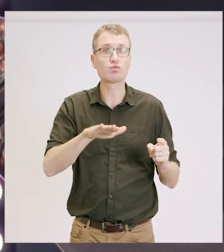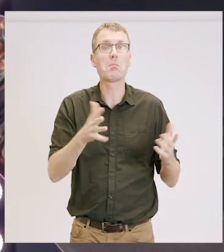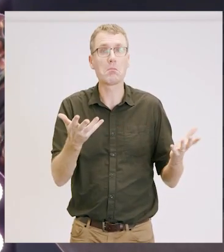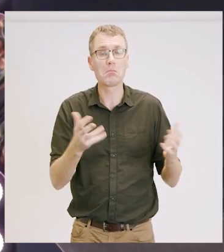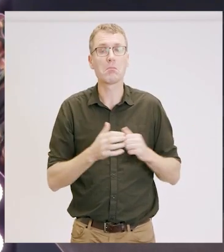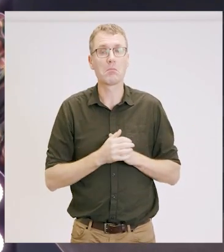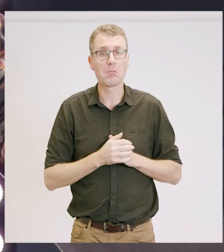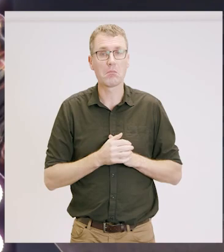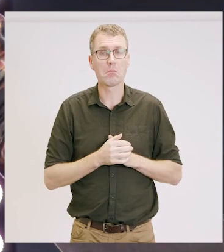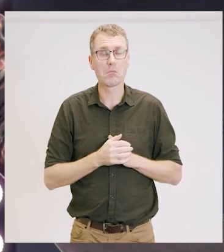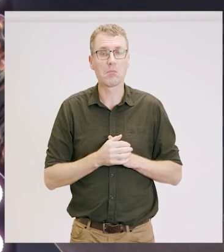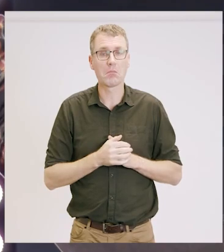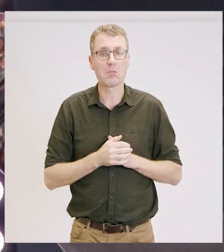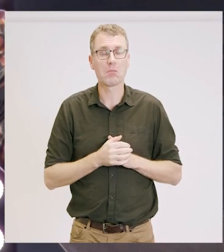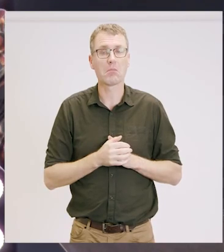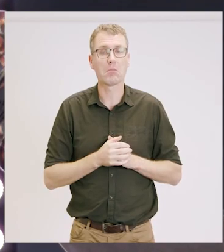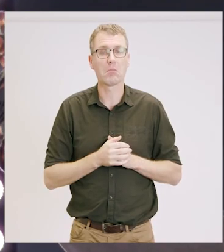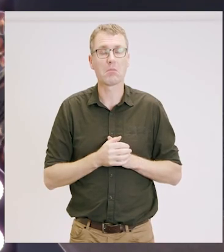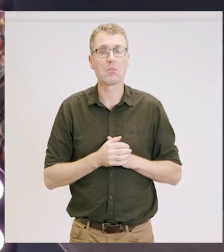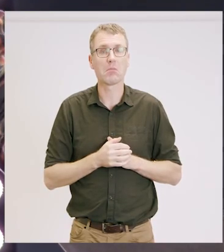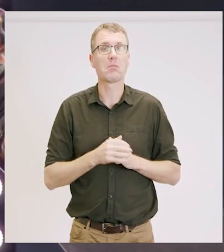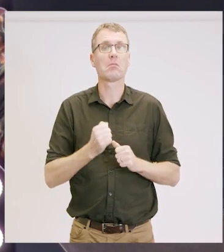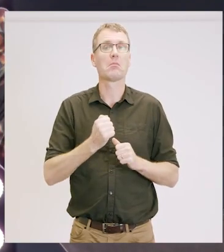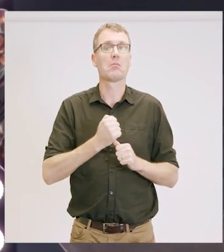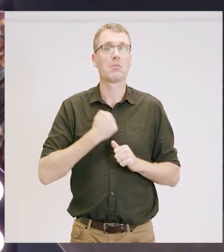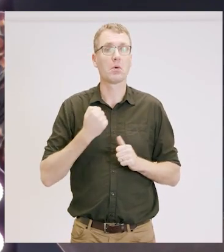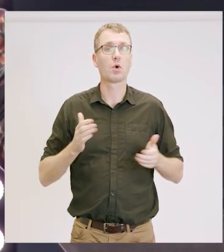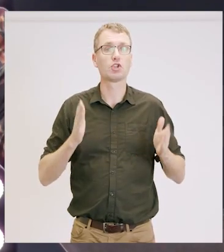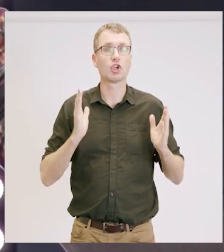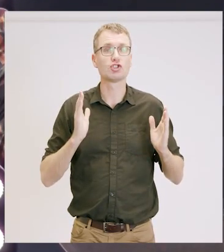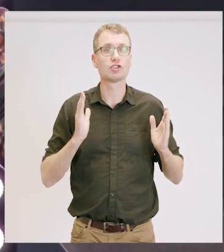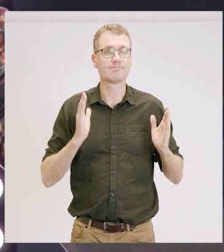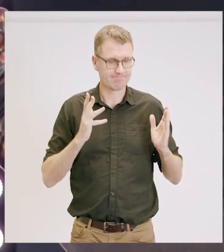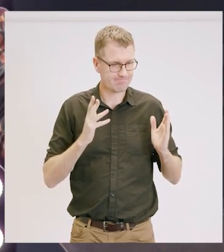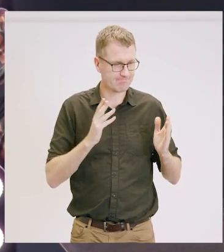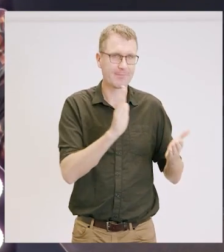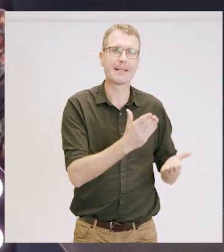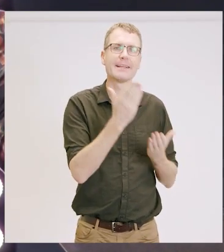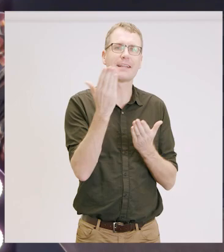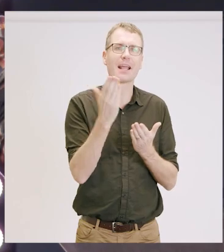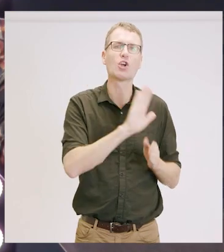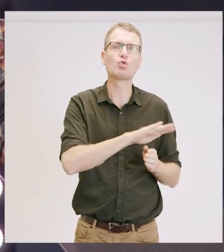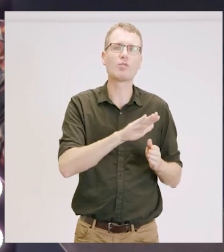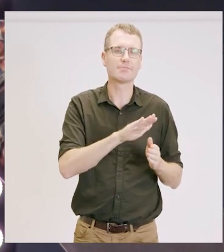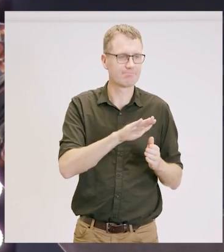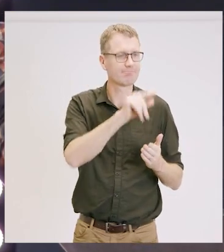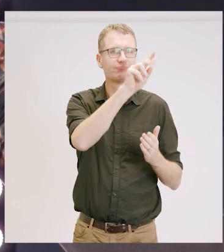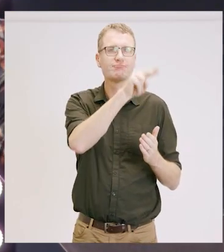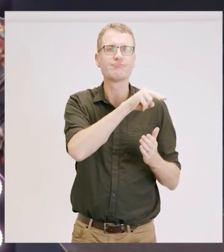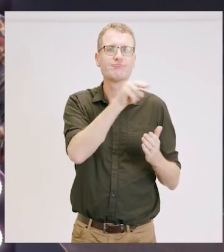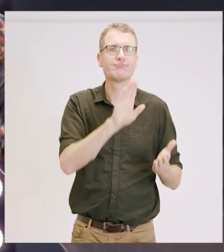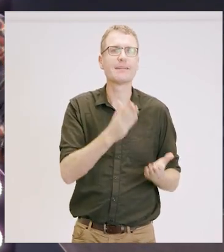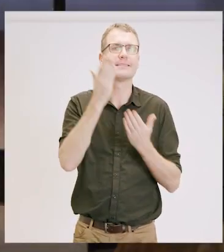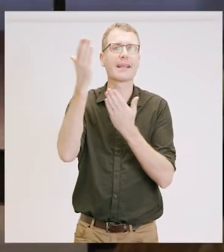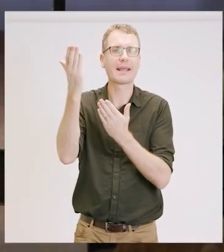christened as children, and that's a decision people have to make if they want to be baptized as an adult. What we do in our church is we